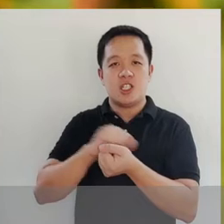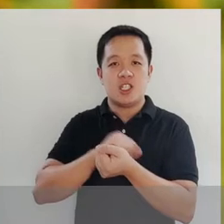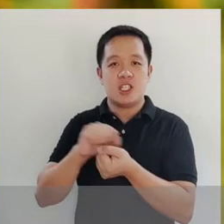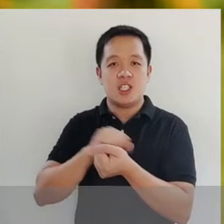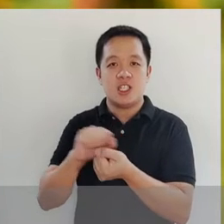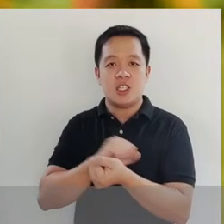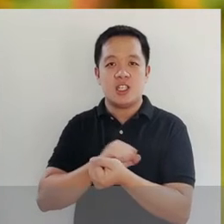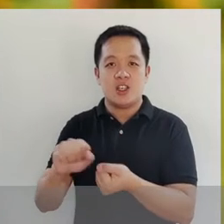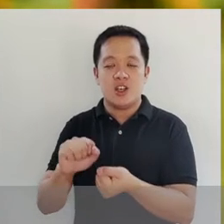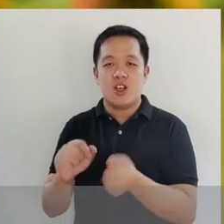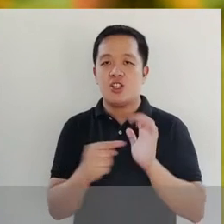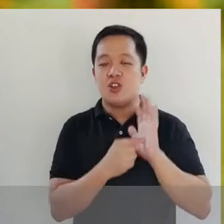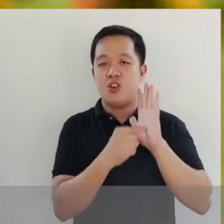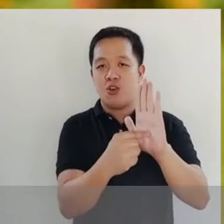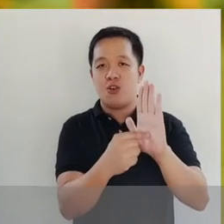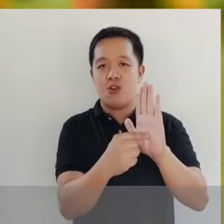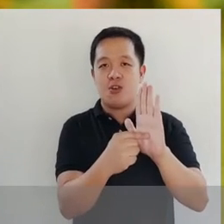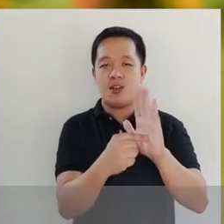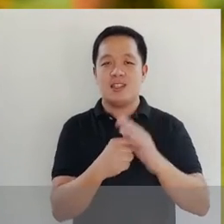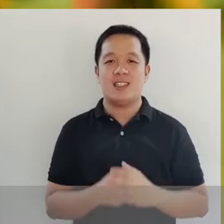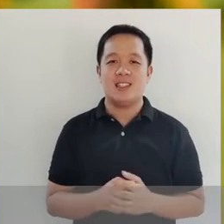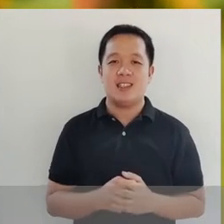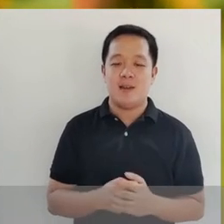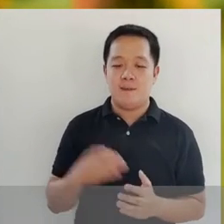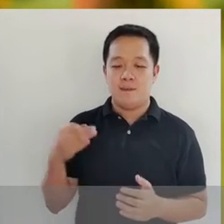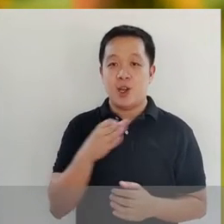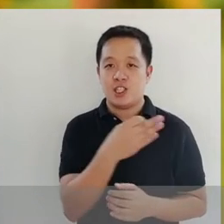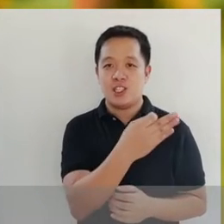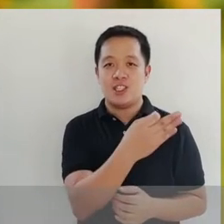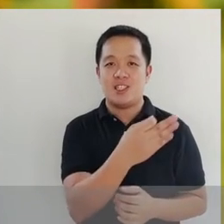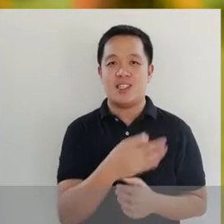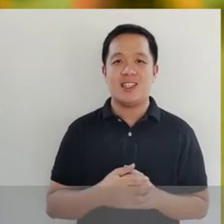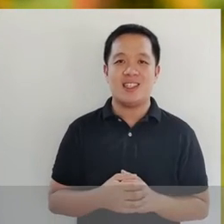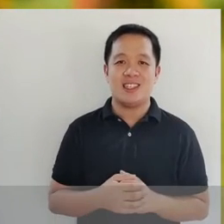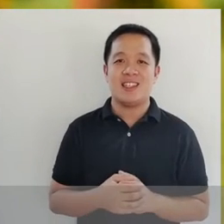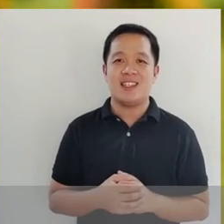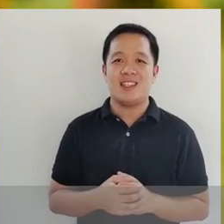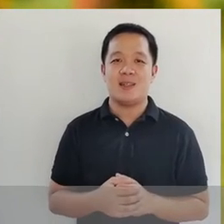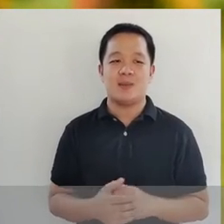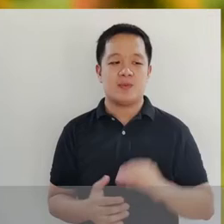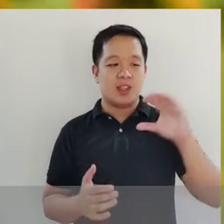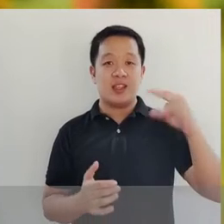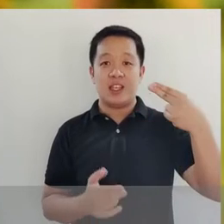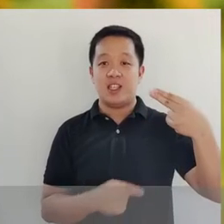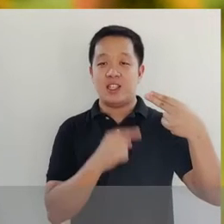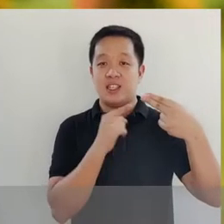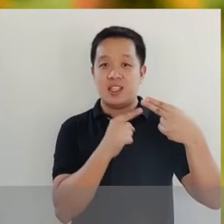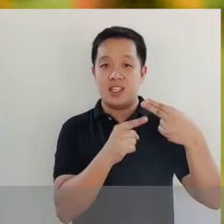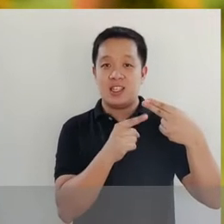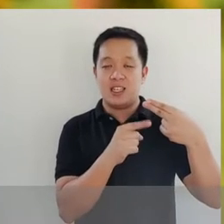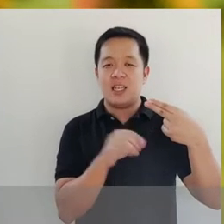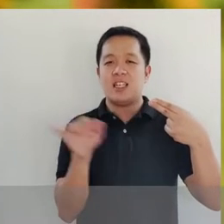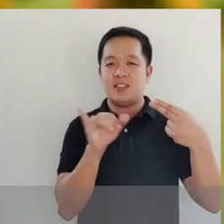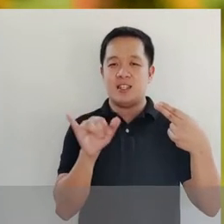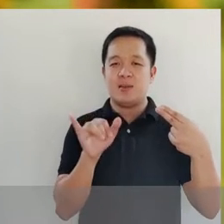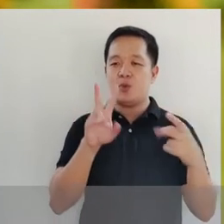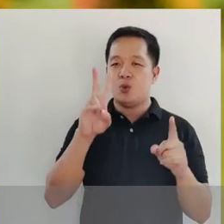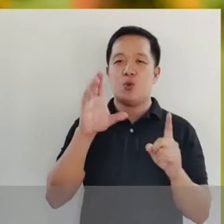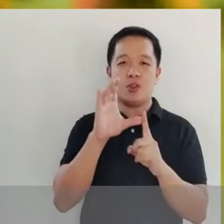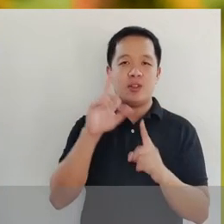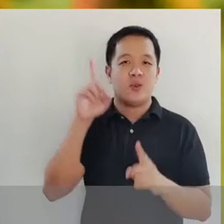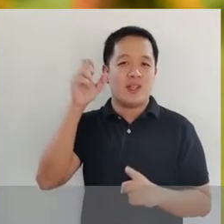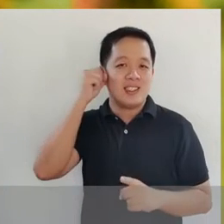wash, show, and fish. CH is also a